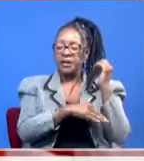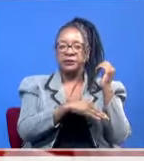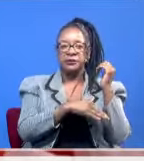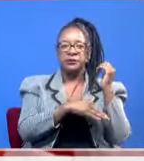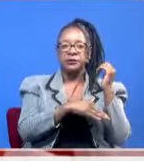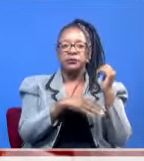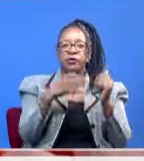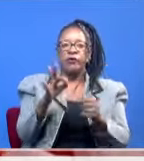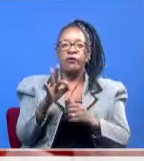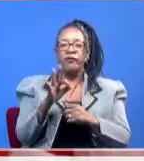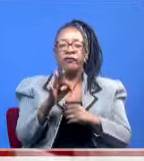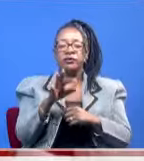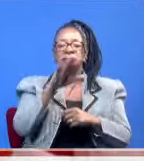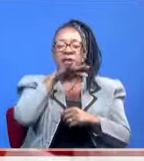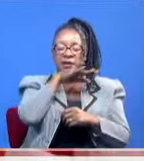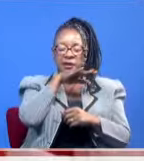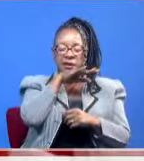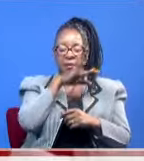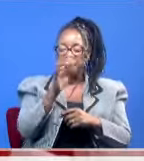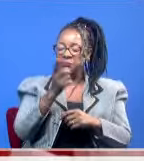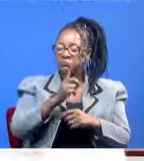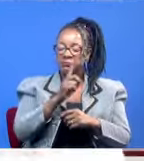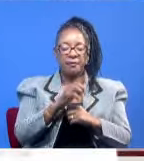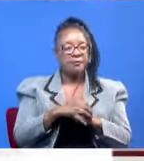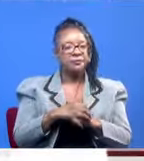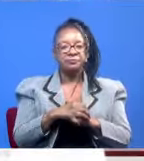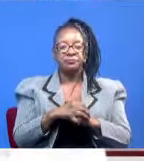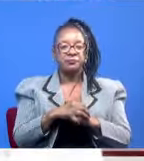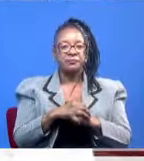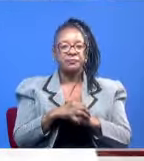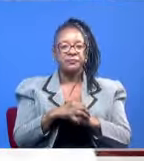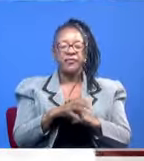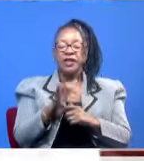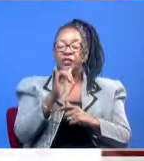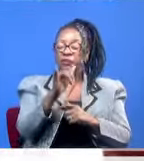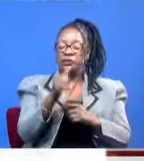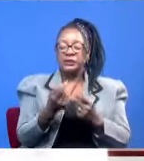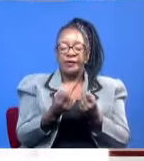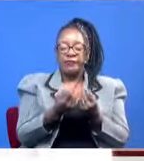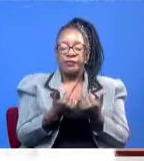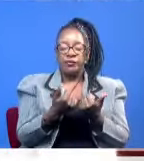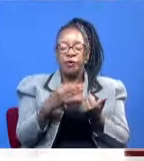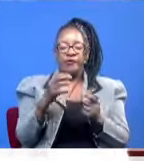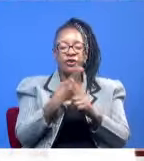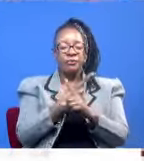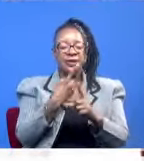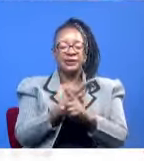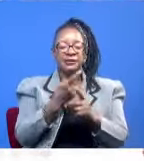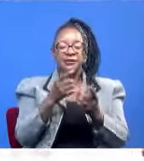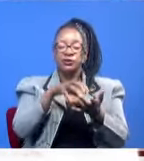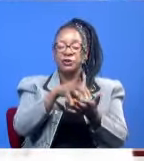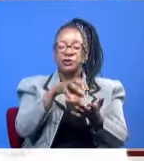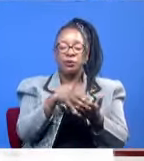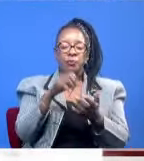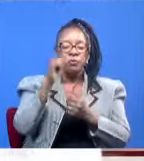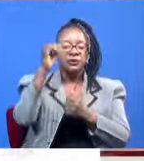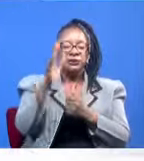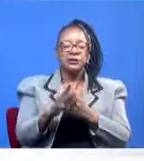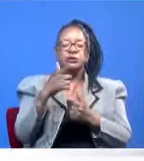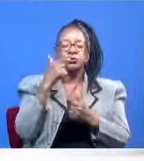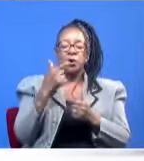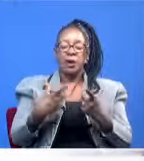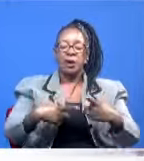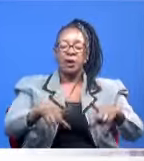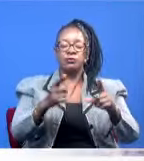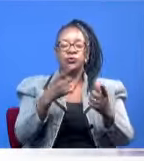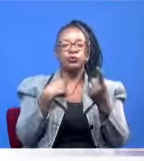of one Raila Amolo Odinga. But these are just a few of the numerous incidents when politicians are allowed to take the